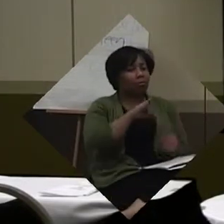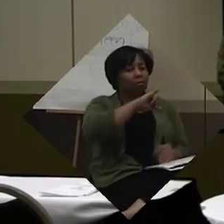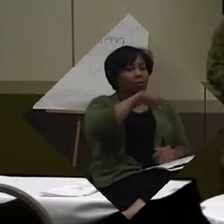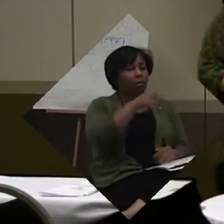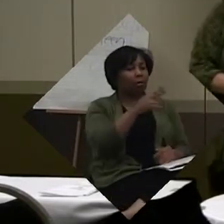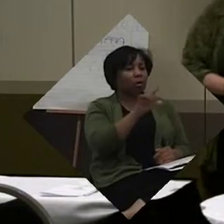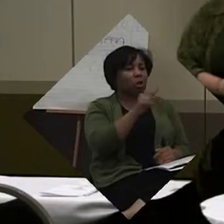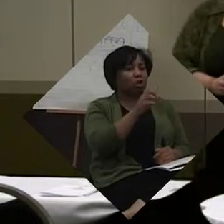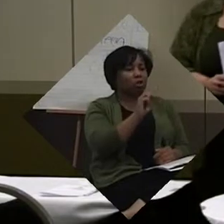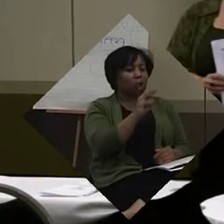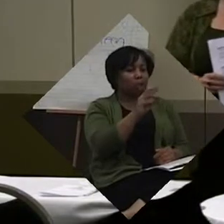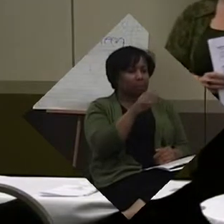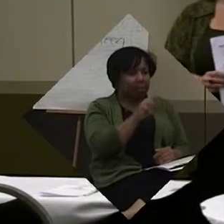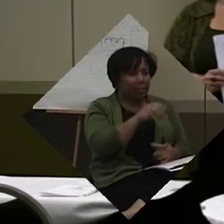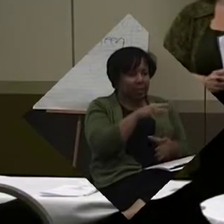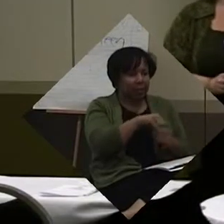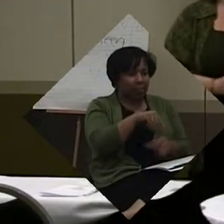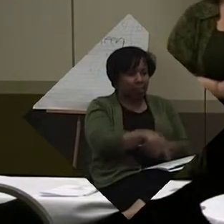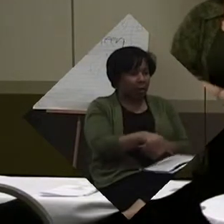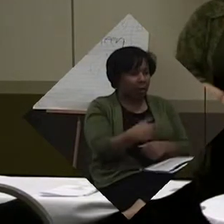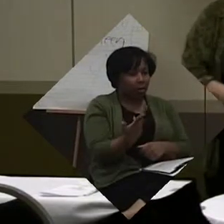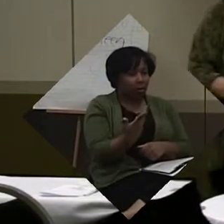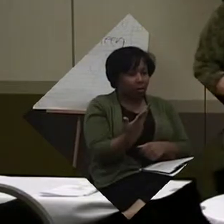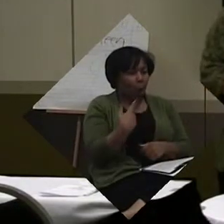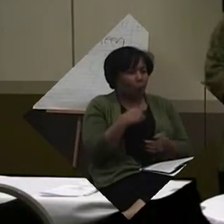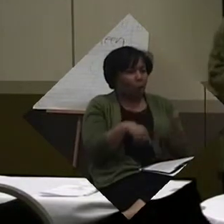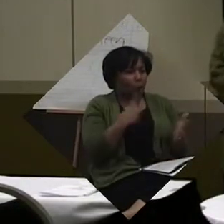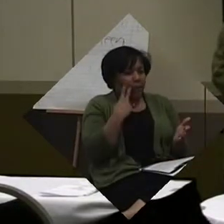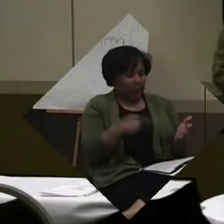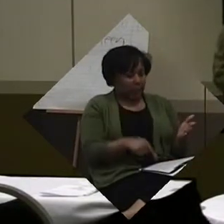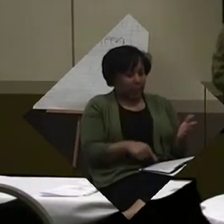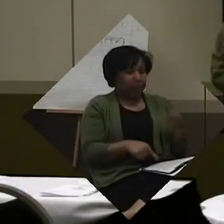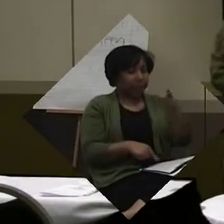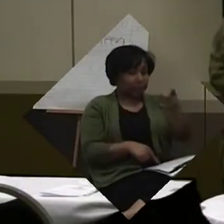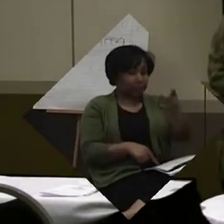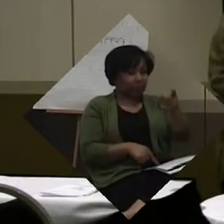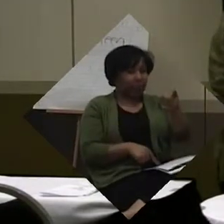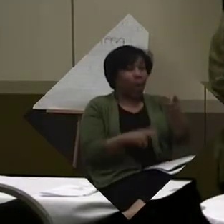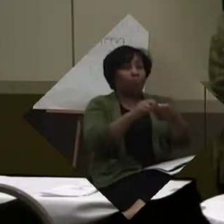Any judgments in there? Okay, what did we see that's a judgment? Yes?